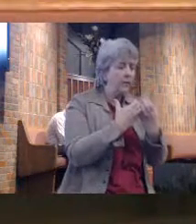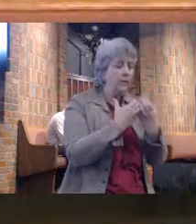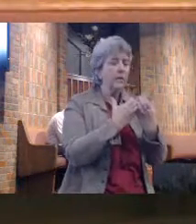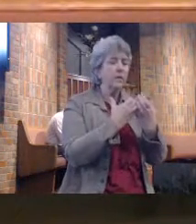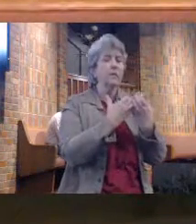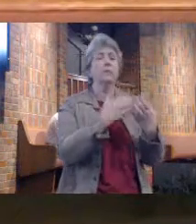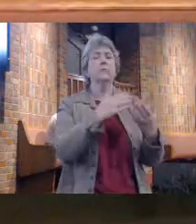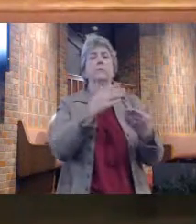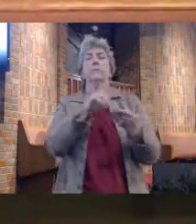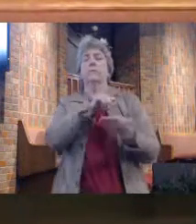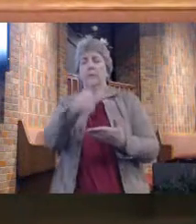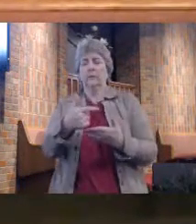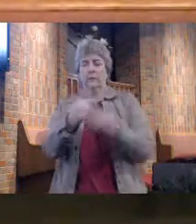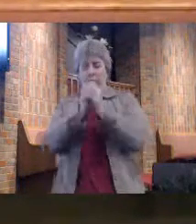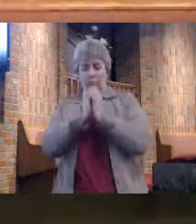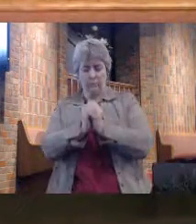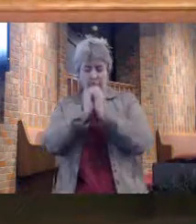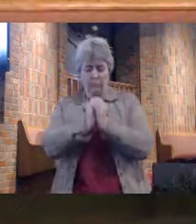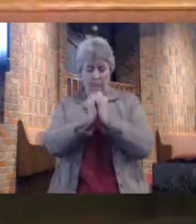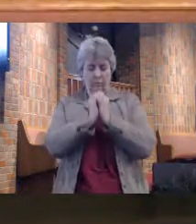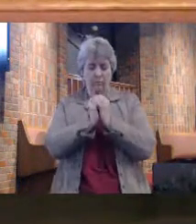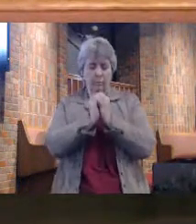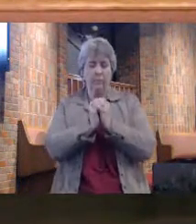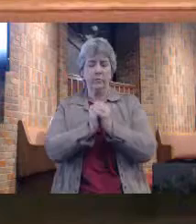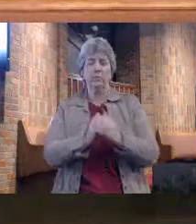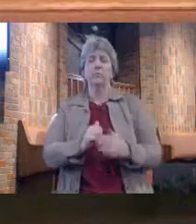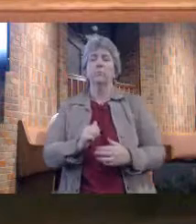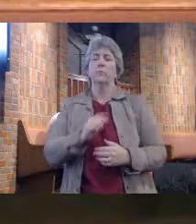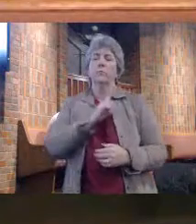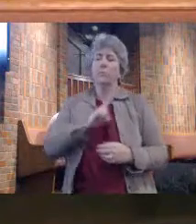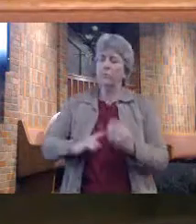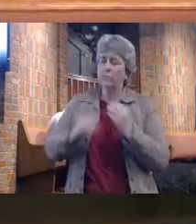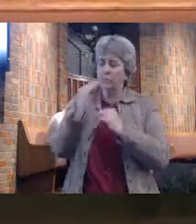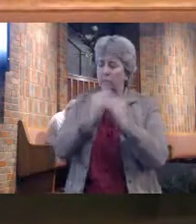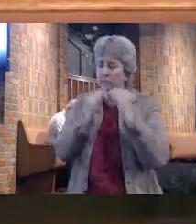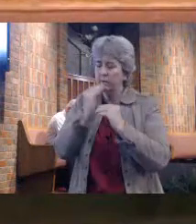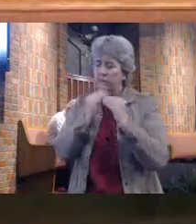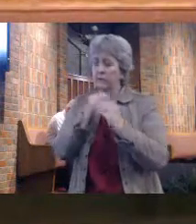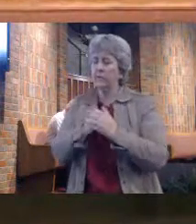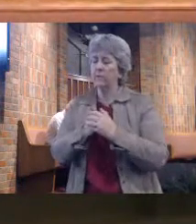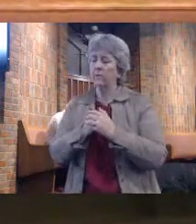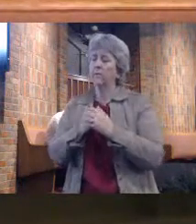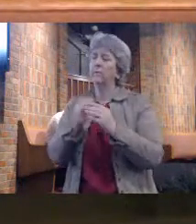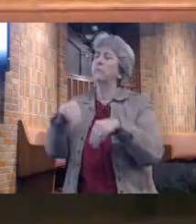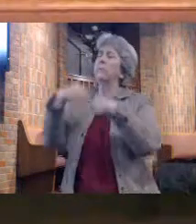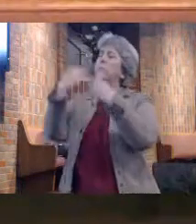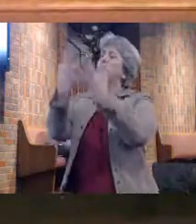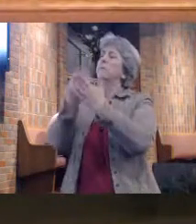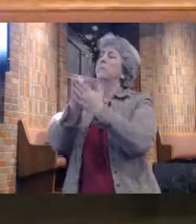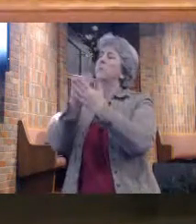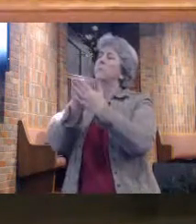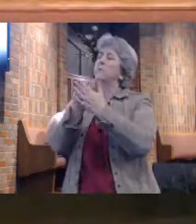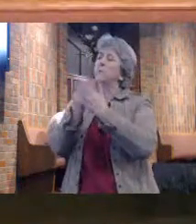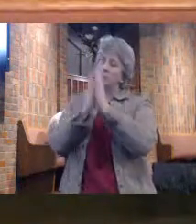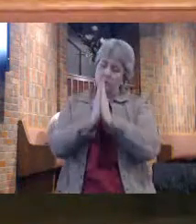morning, have communion, have offering, have prayer,